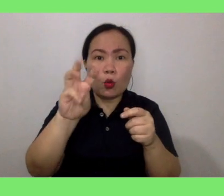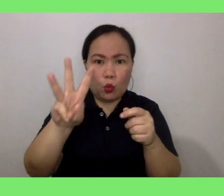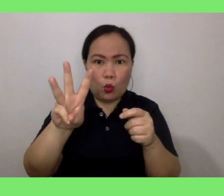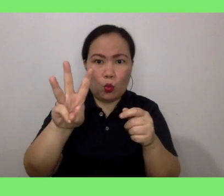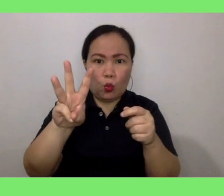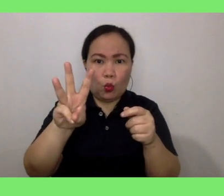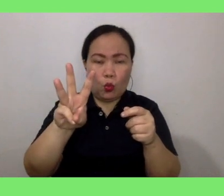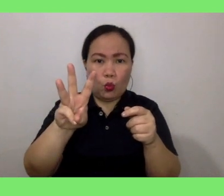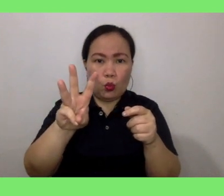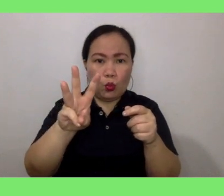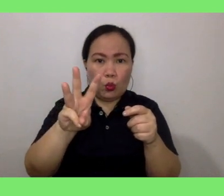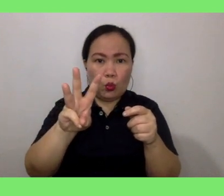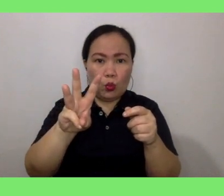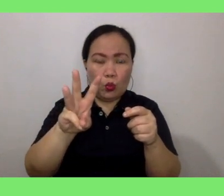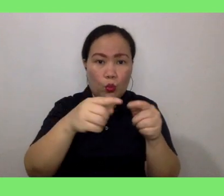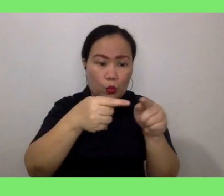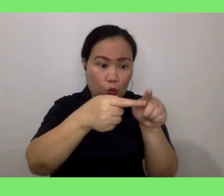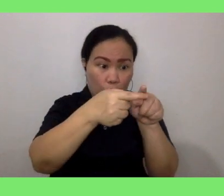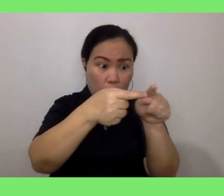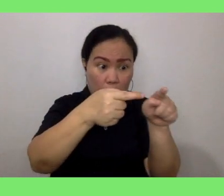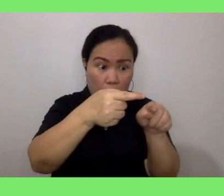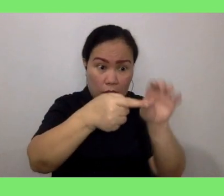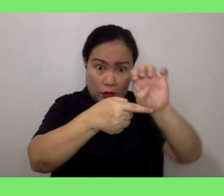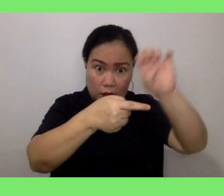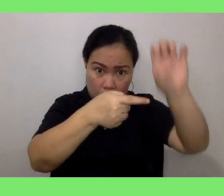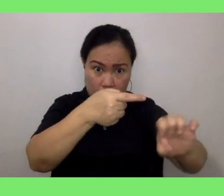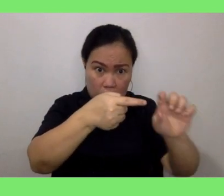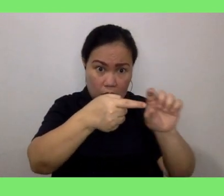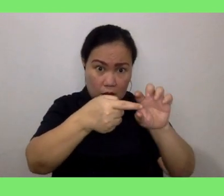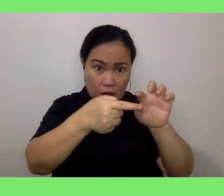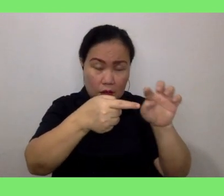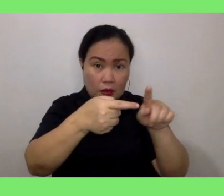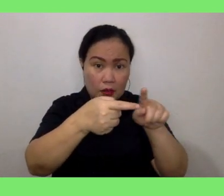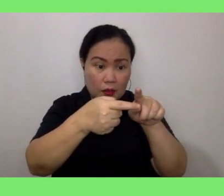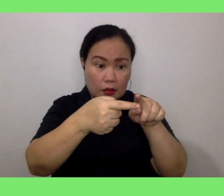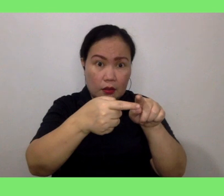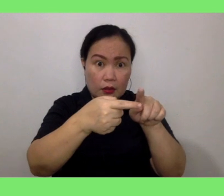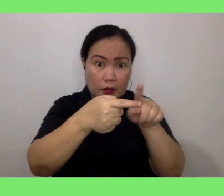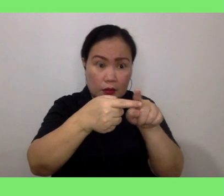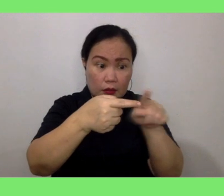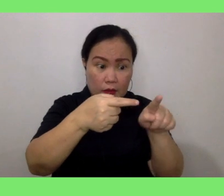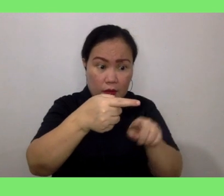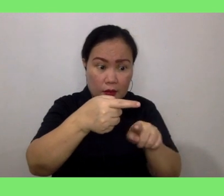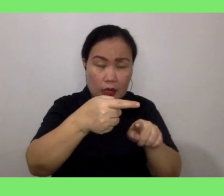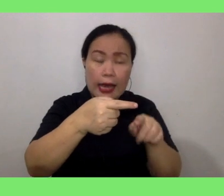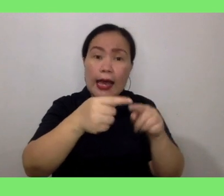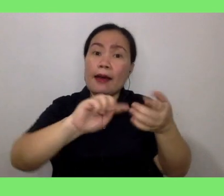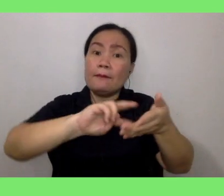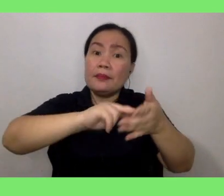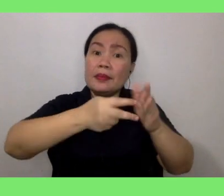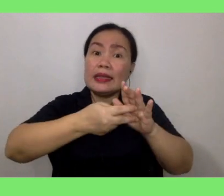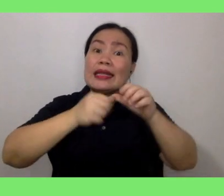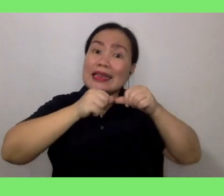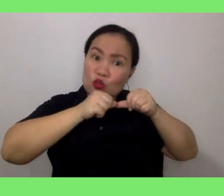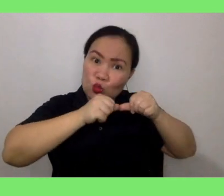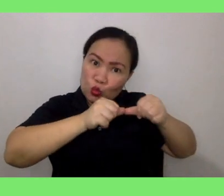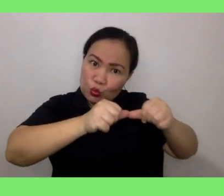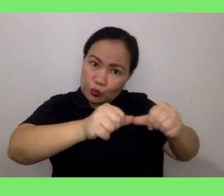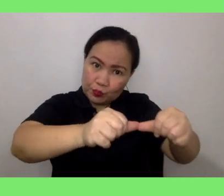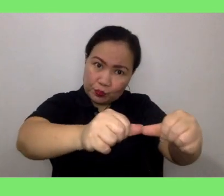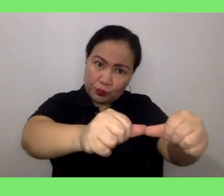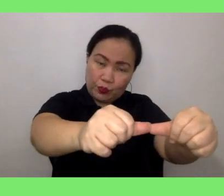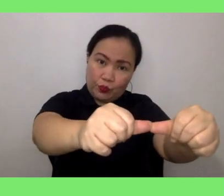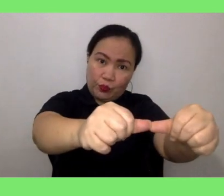Okay? So, kapag nakakita po tayo ng arrow, that means infinite po yun. Ibig sabihin, tuloy-tuloy